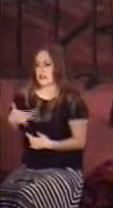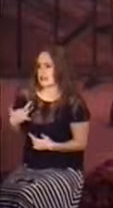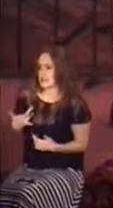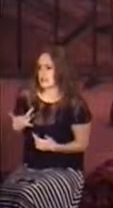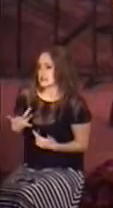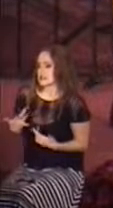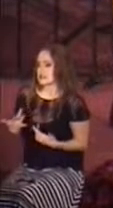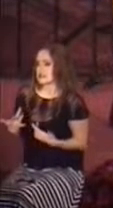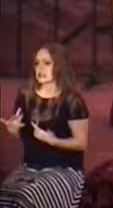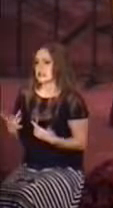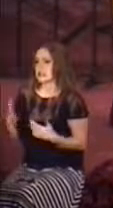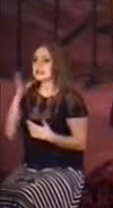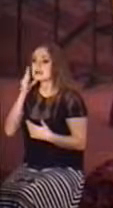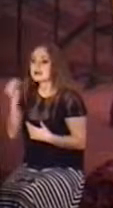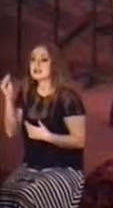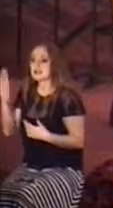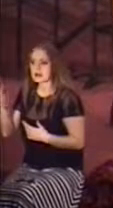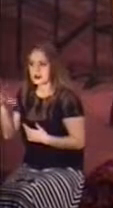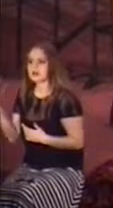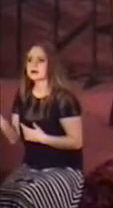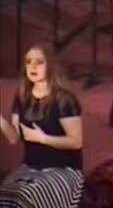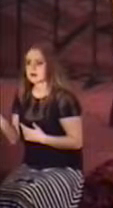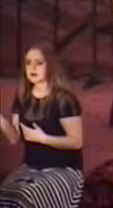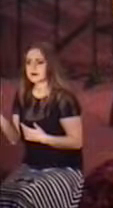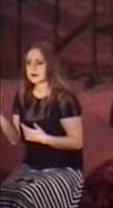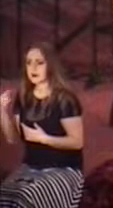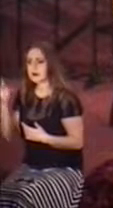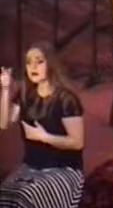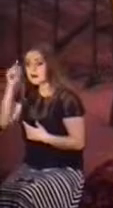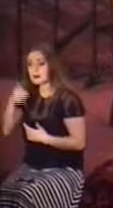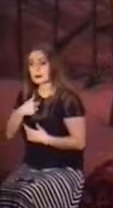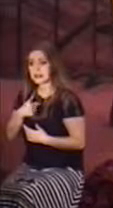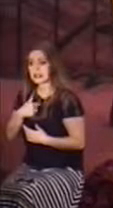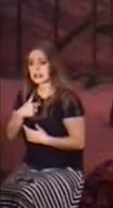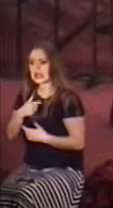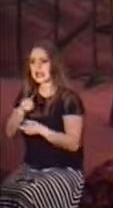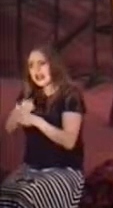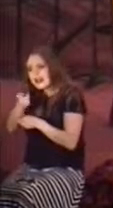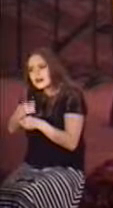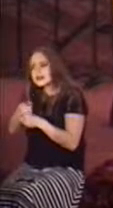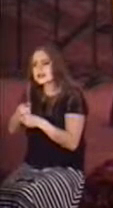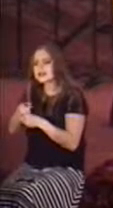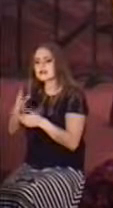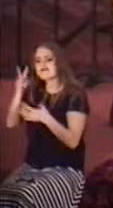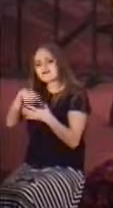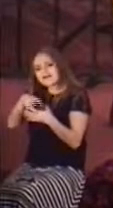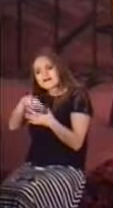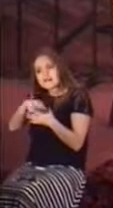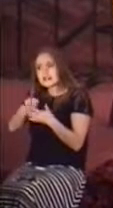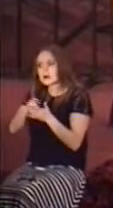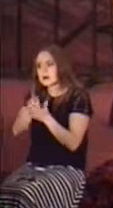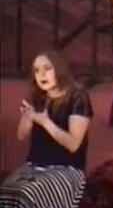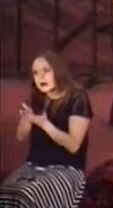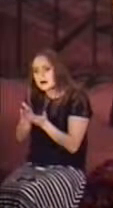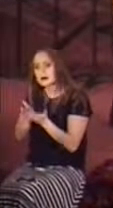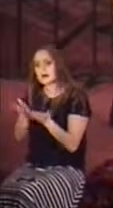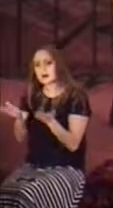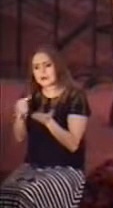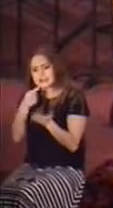experience about, you know, Christmas. And I know for me, every year I have to get back to the Bible and read what it's saying